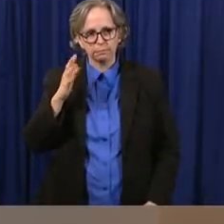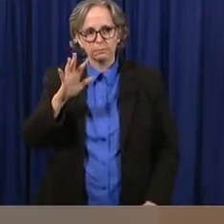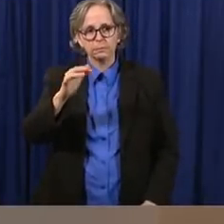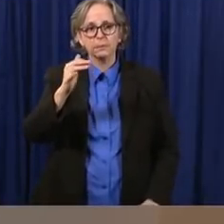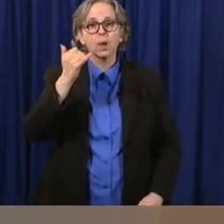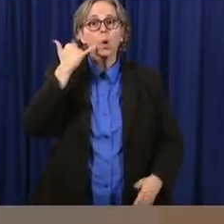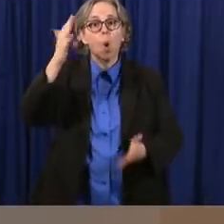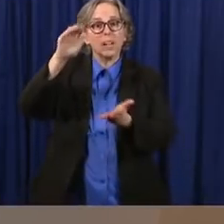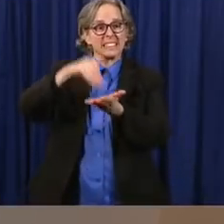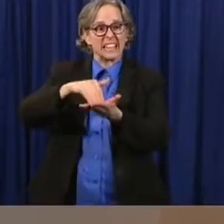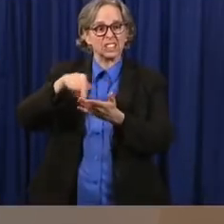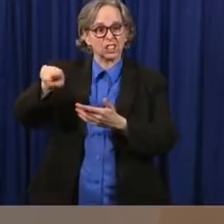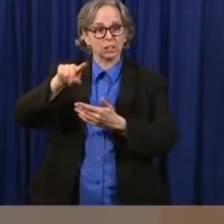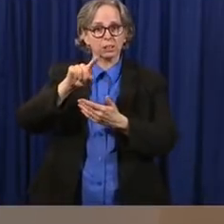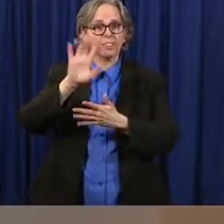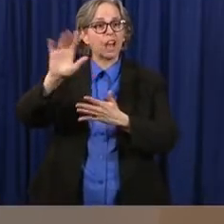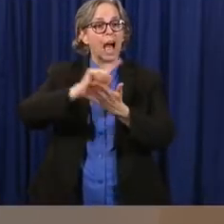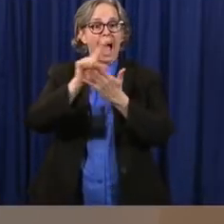live person.